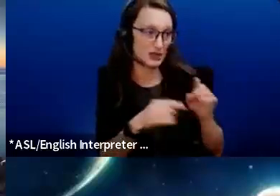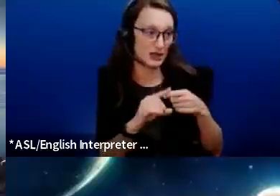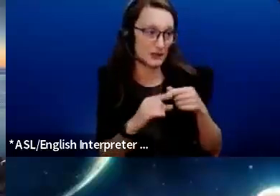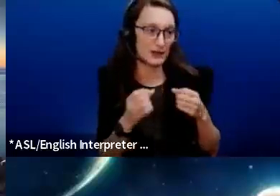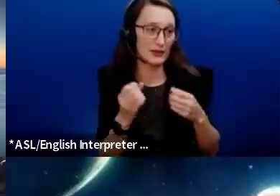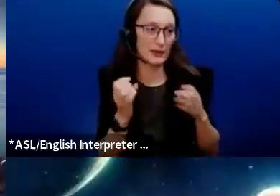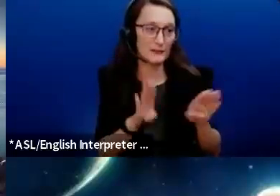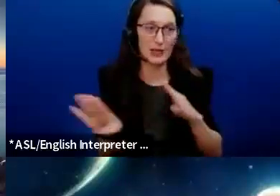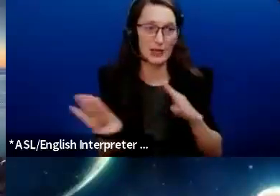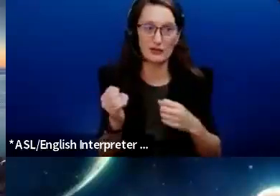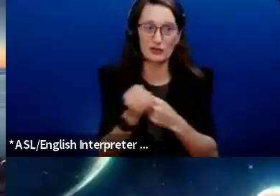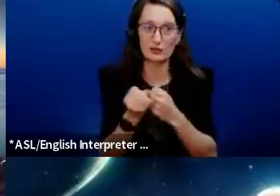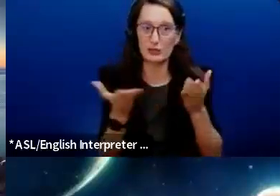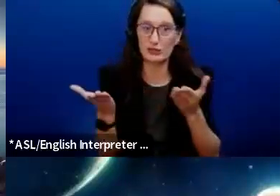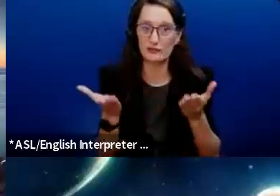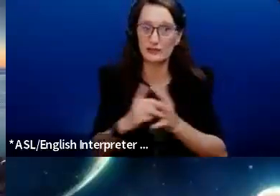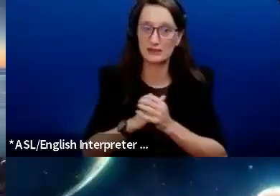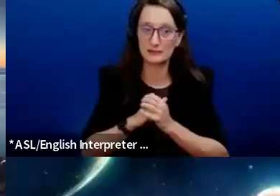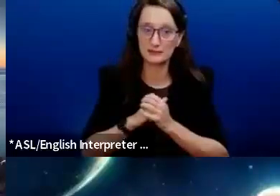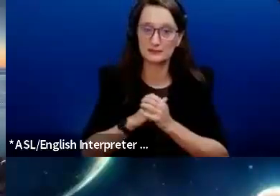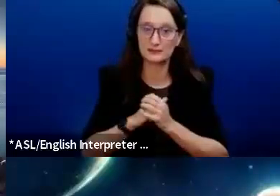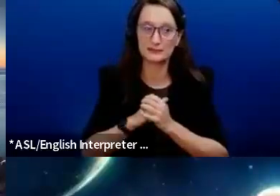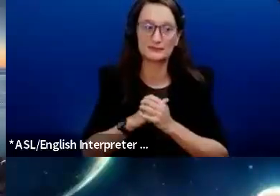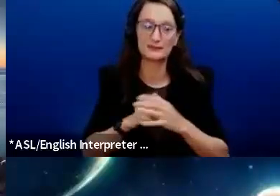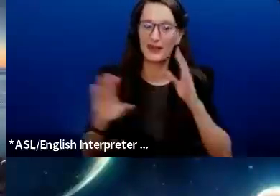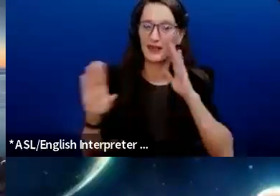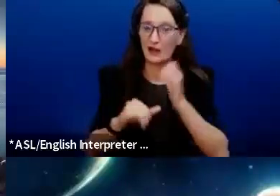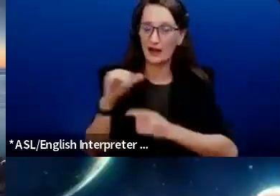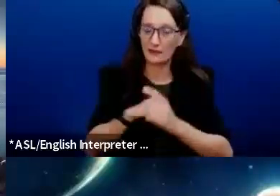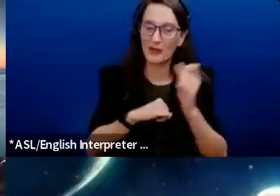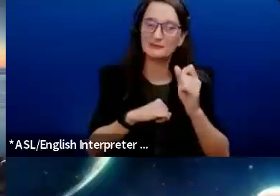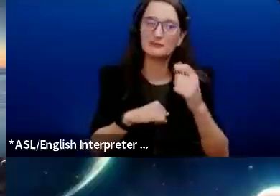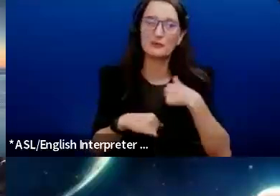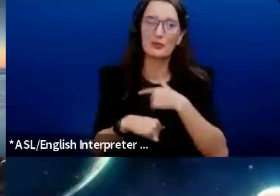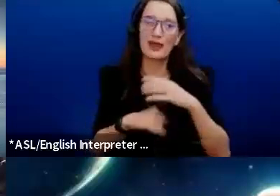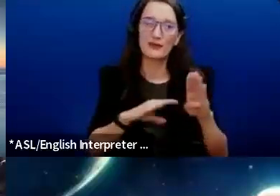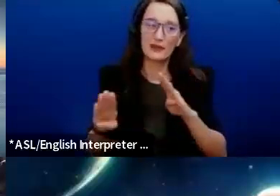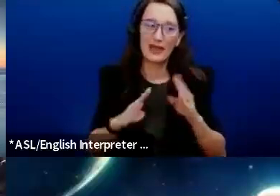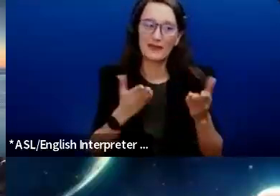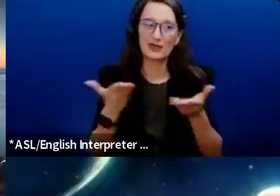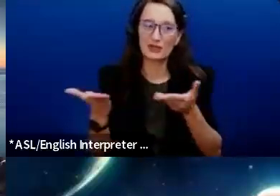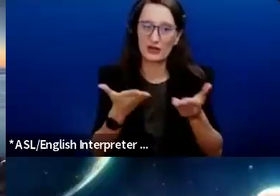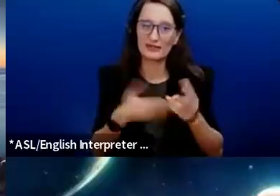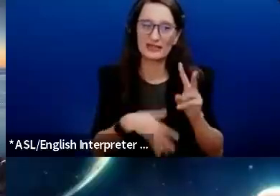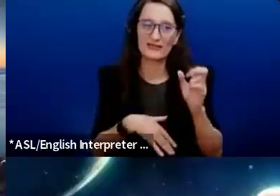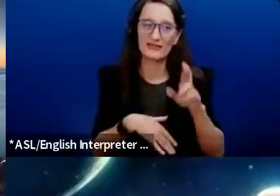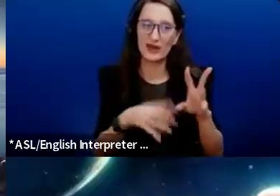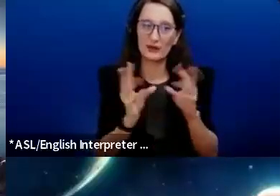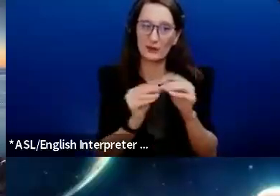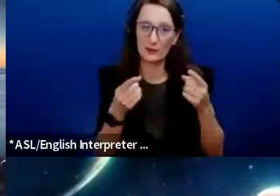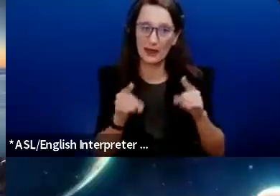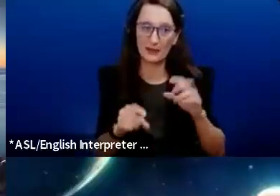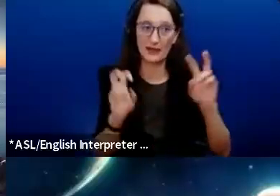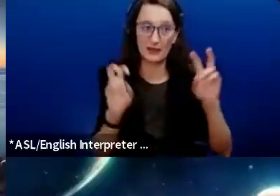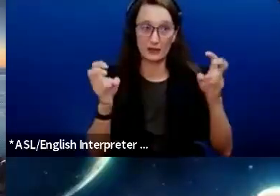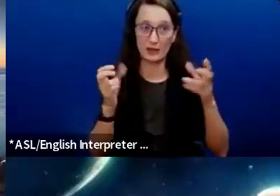supports services. Yes, hello everyone. So we do have a behavior services vendor forum coming up. The topic will be